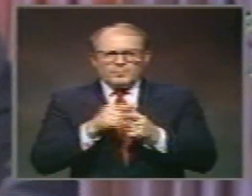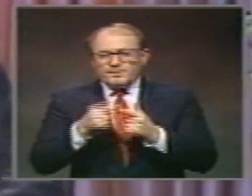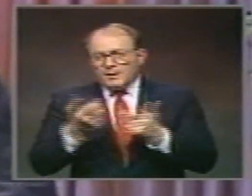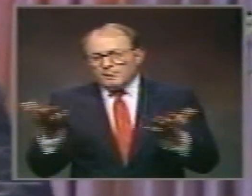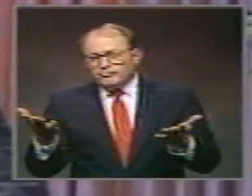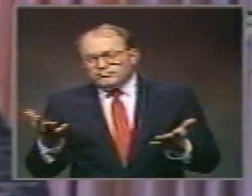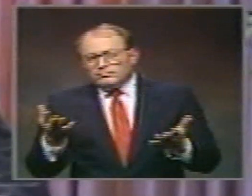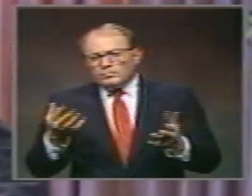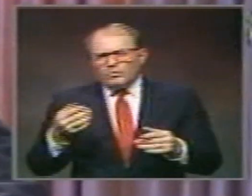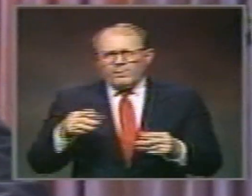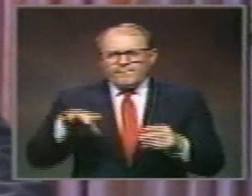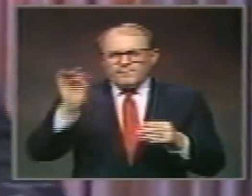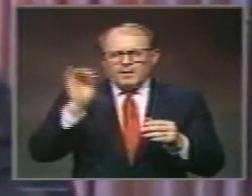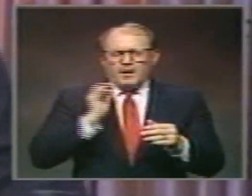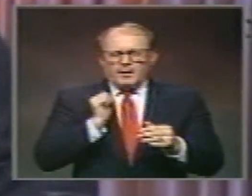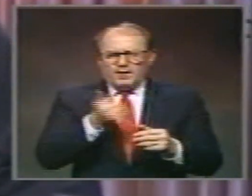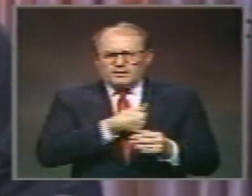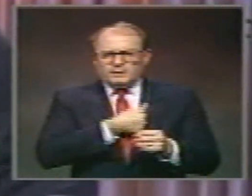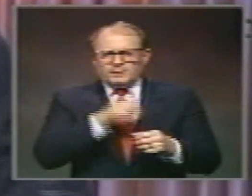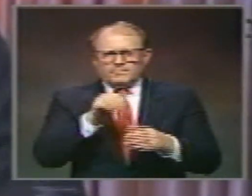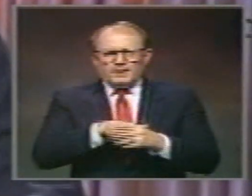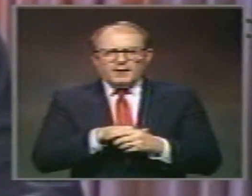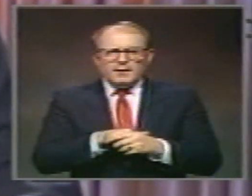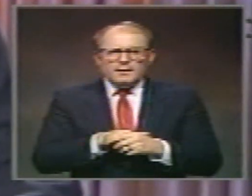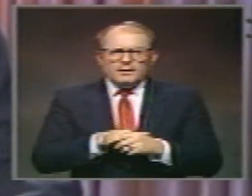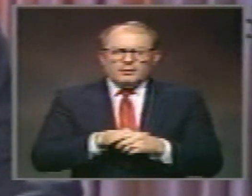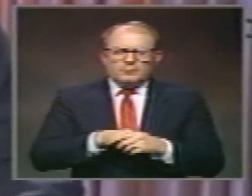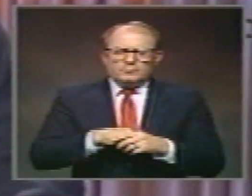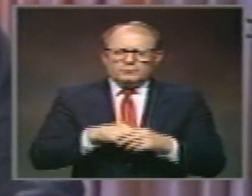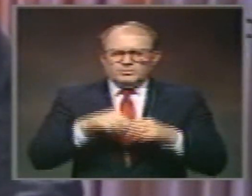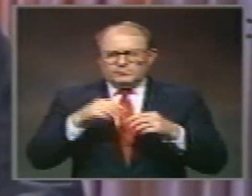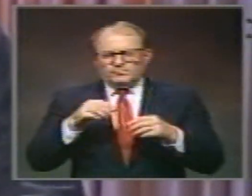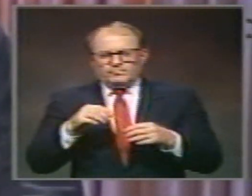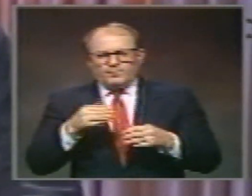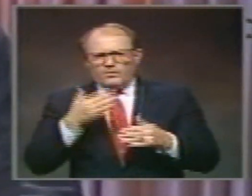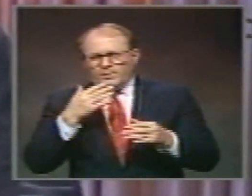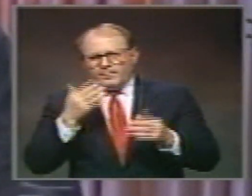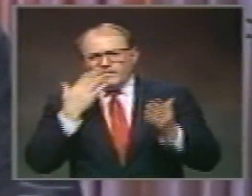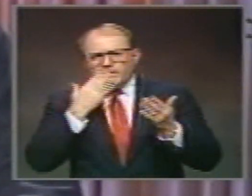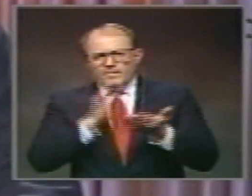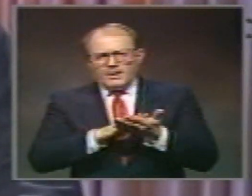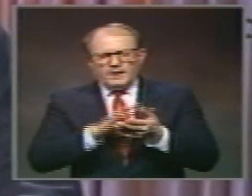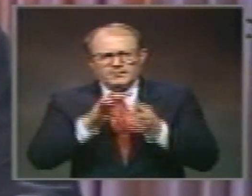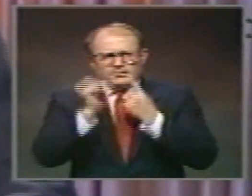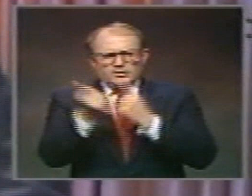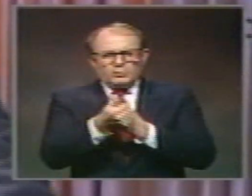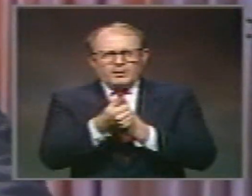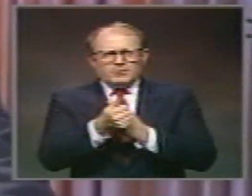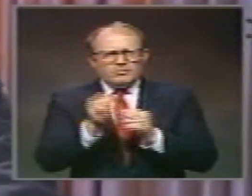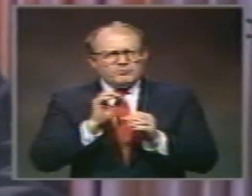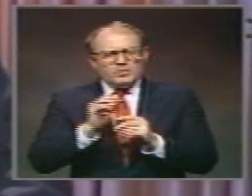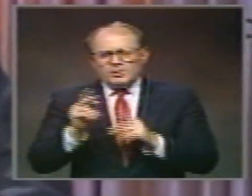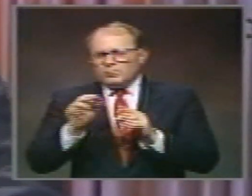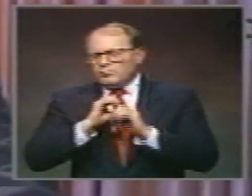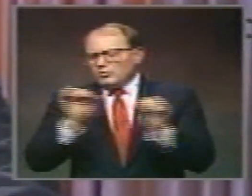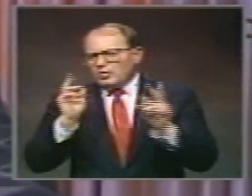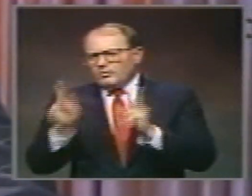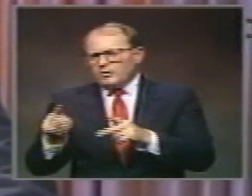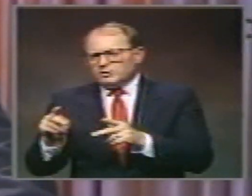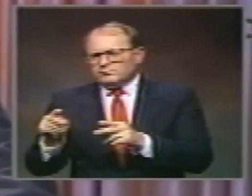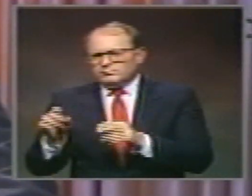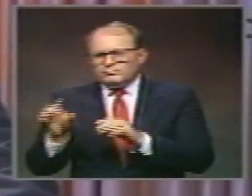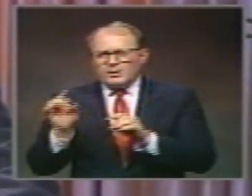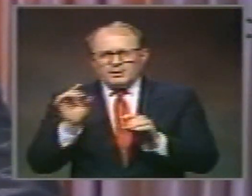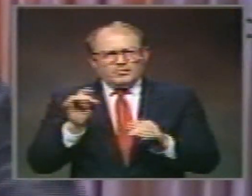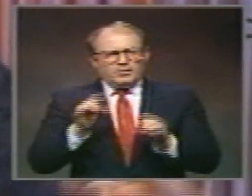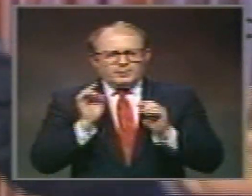we find ourselves in a moral and spiritual hog pen. No one seems to care. The worldly crowd goes on